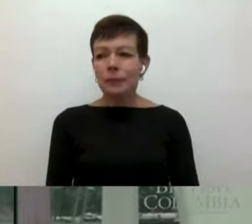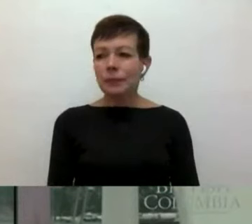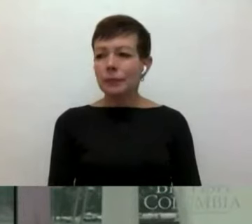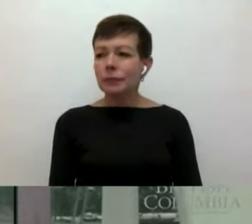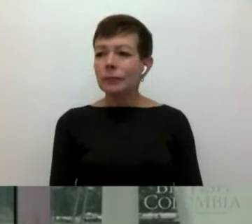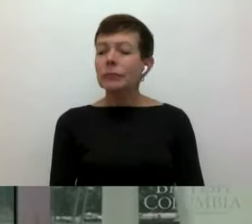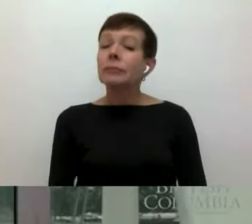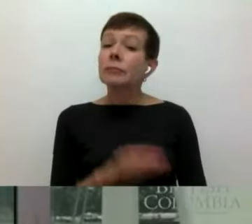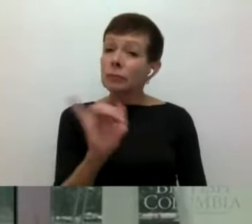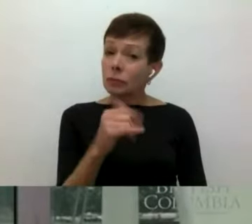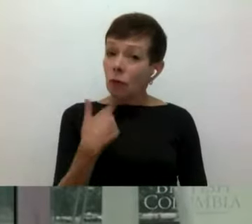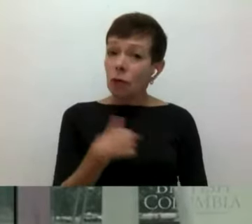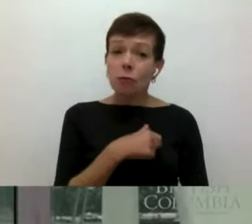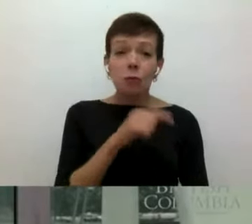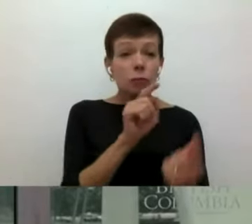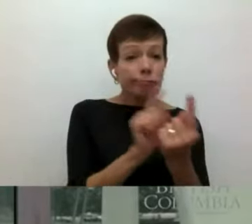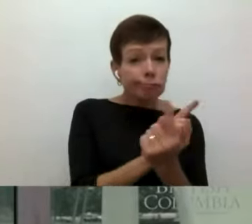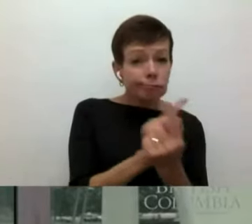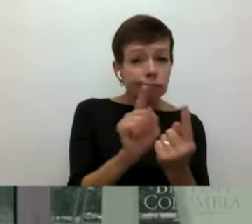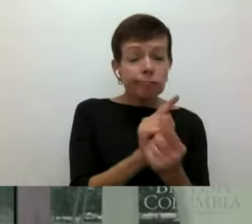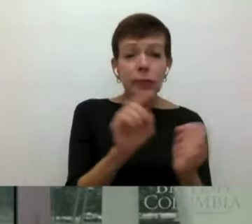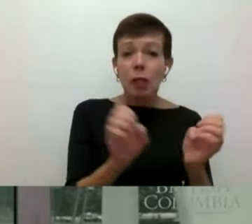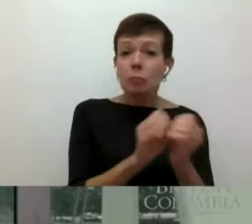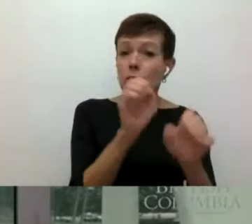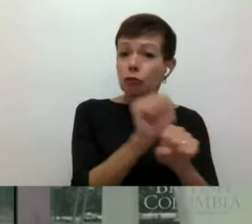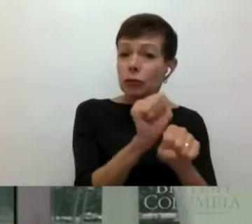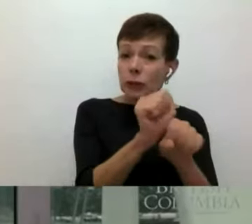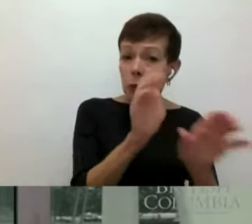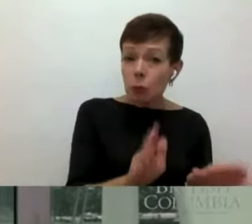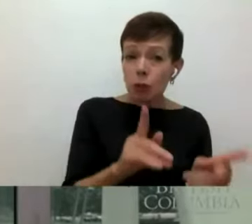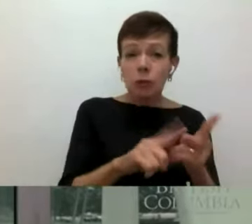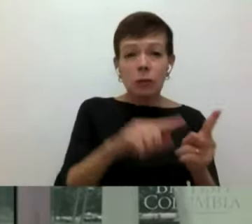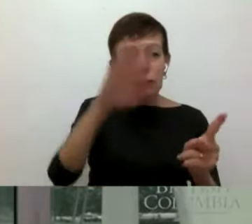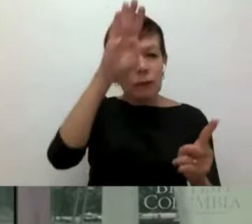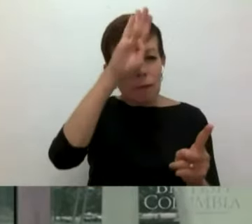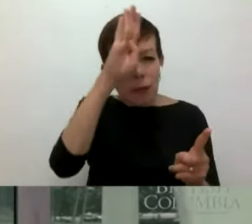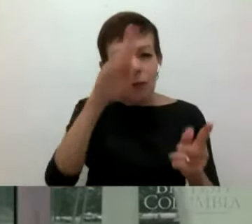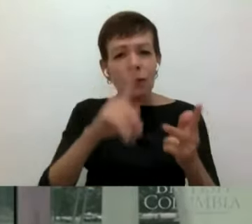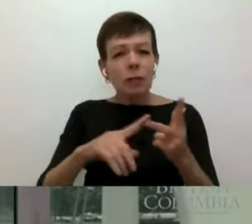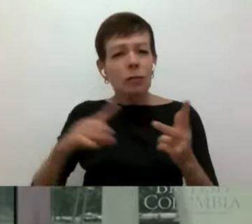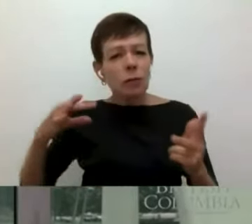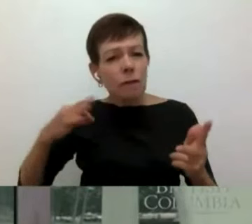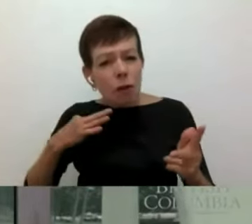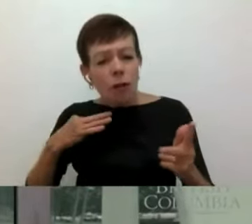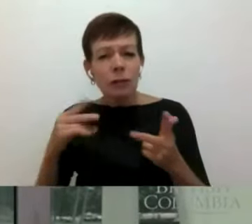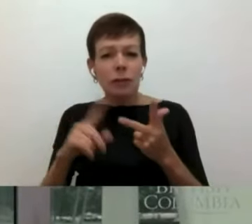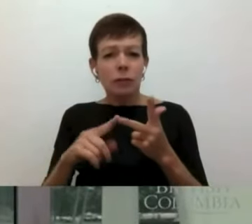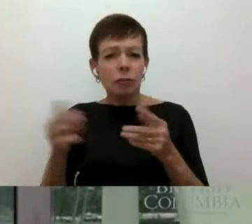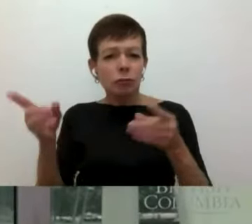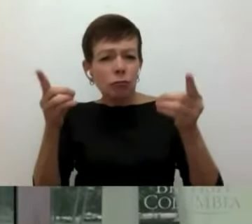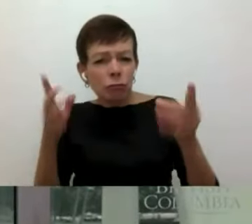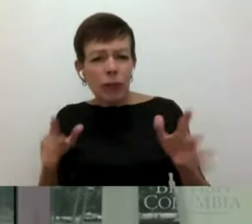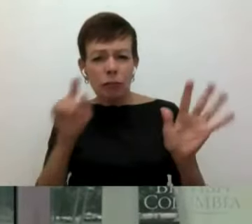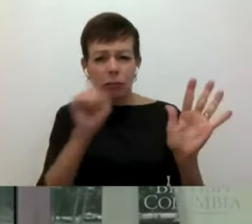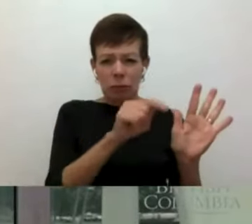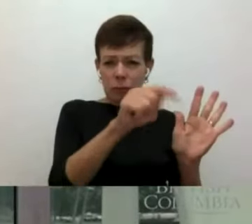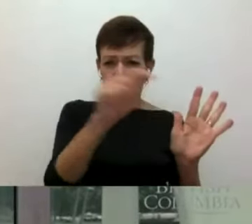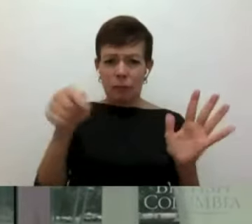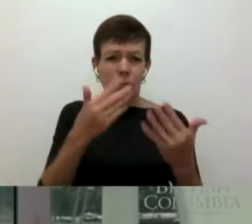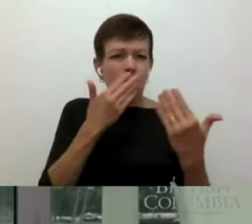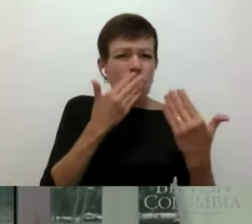particularly inspiring. So we also met with emergency personnel, leadership, firefighters,